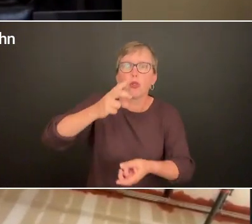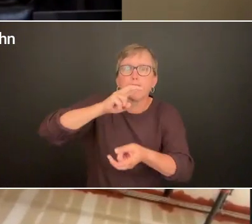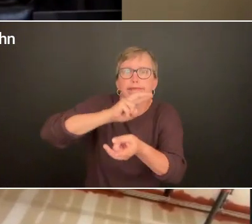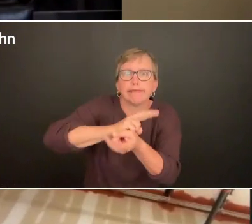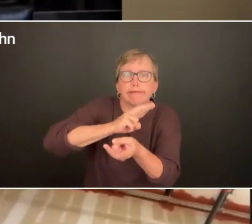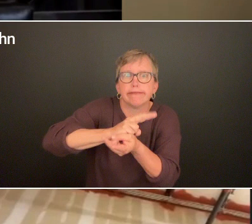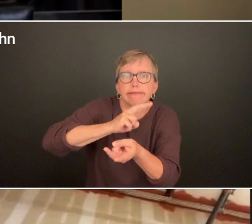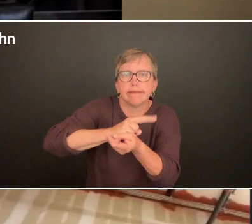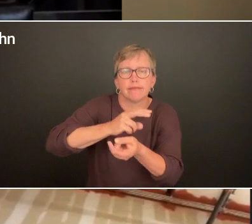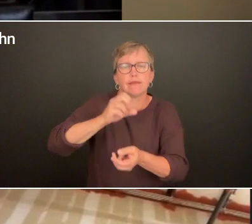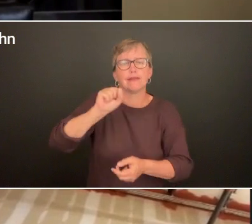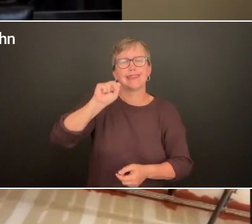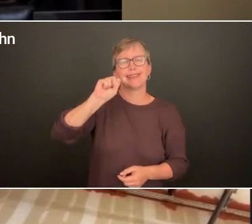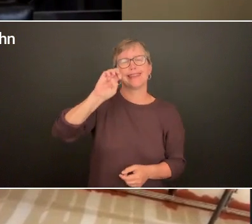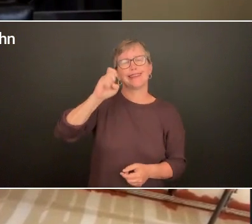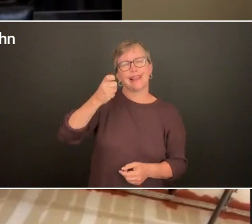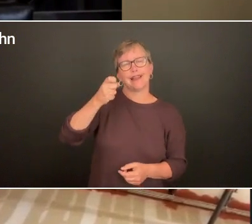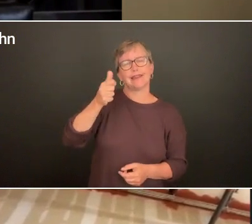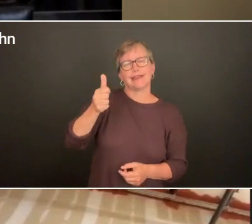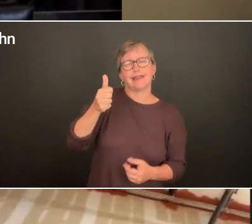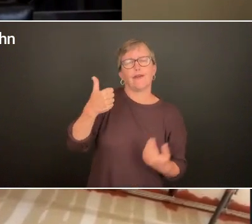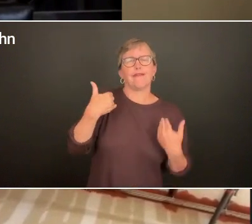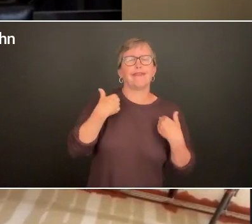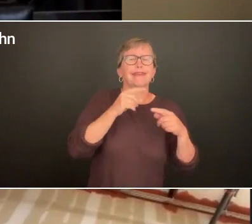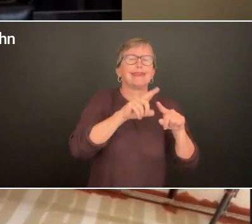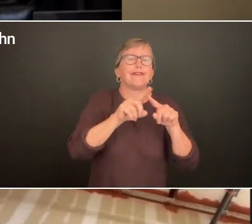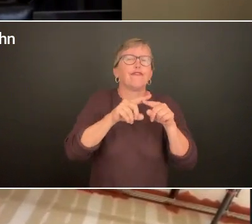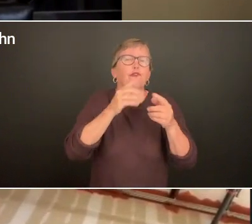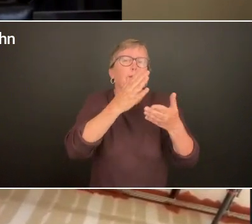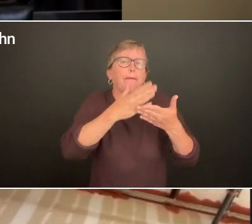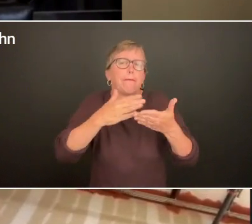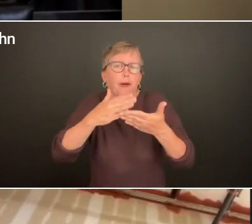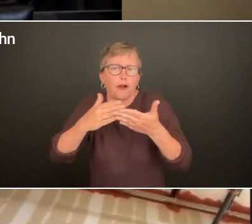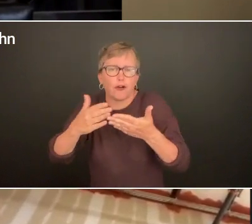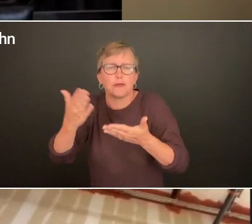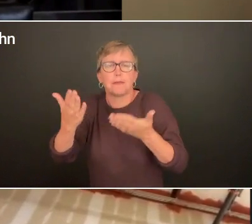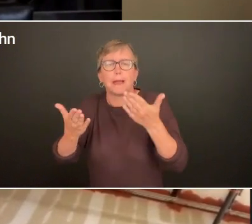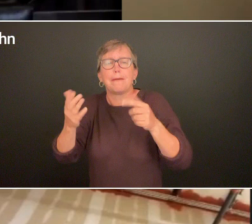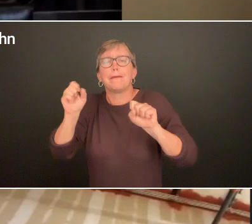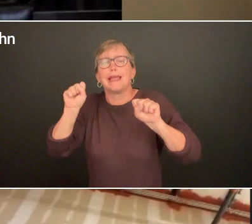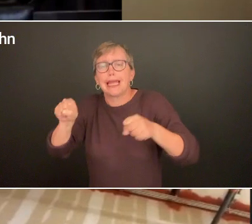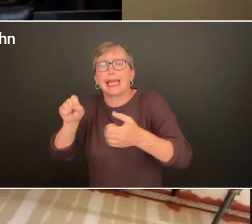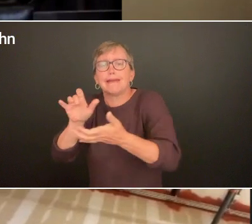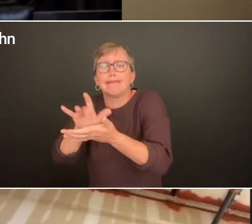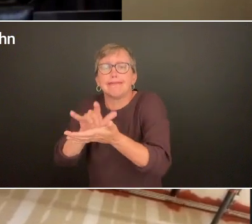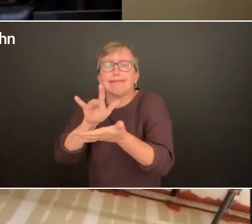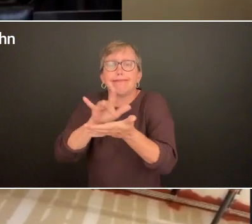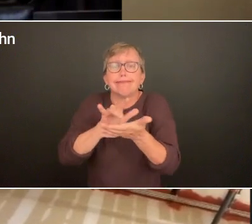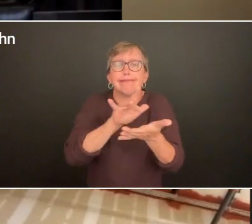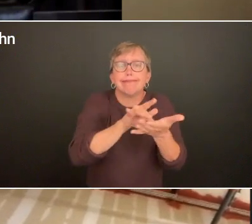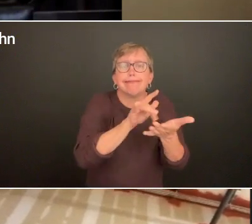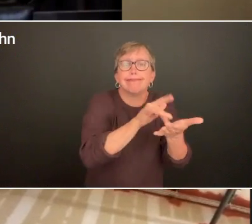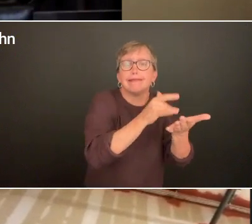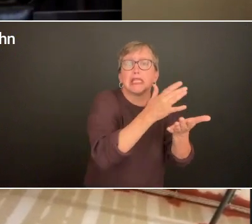You almost said, and I'm trying to make sure I say it right, is that sex is not